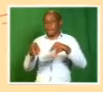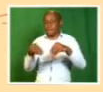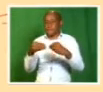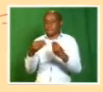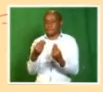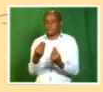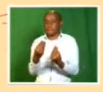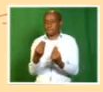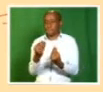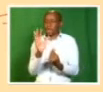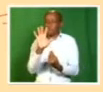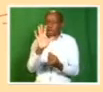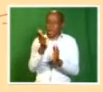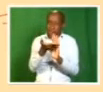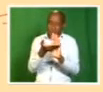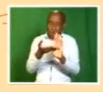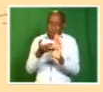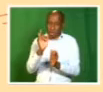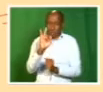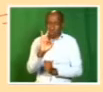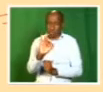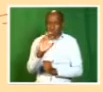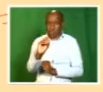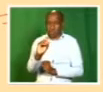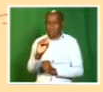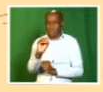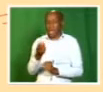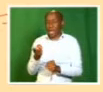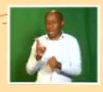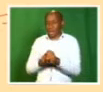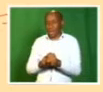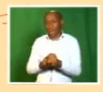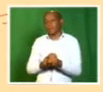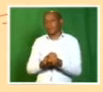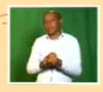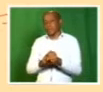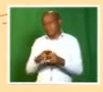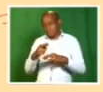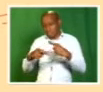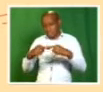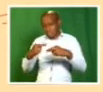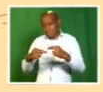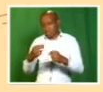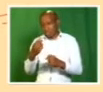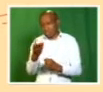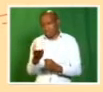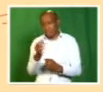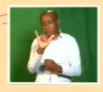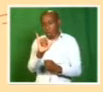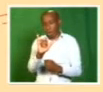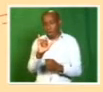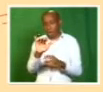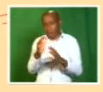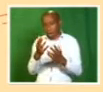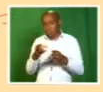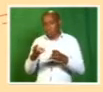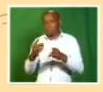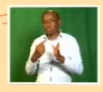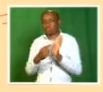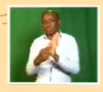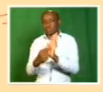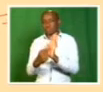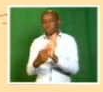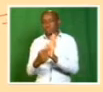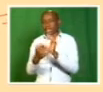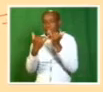here, this 5 over 2. Then you repeat what I've said in order to find the y coordinate. So now we have